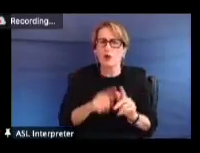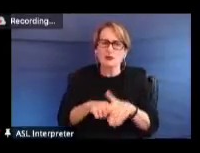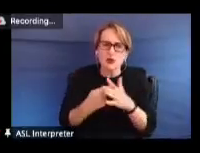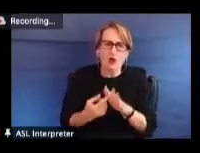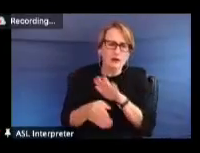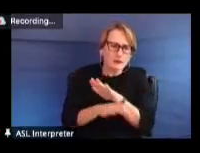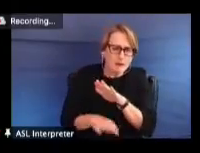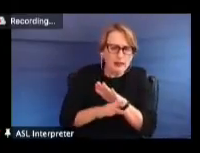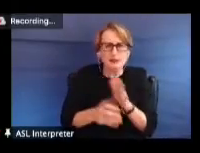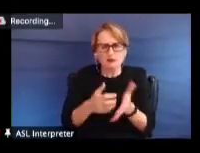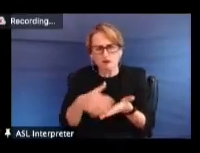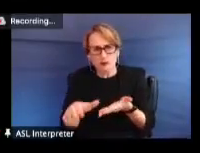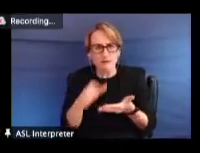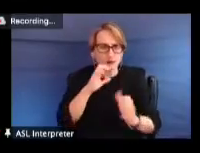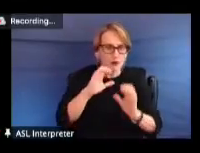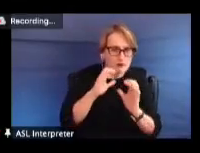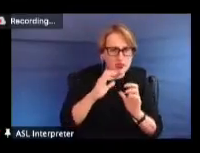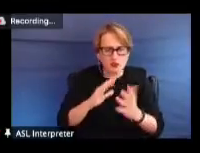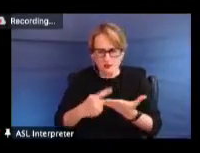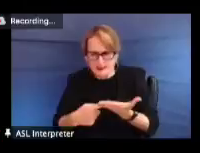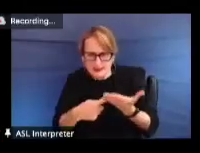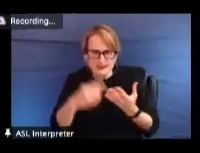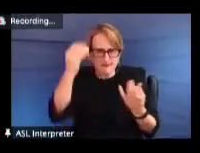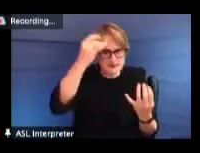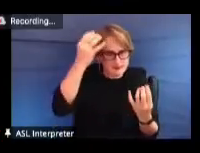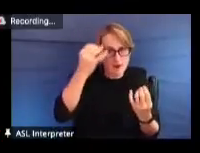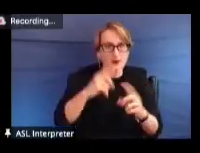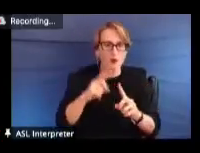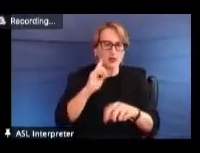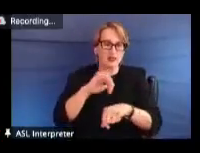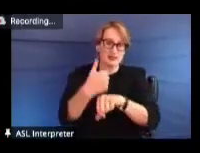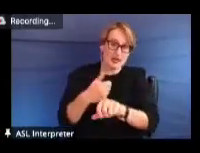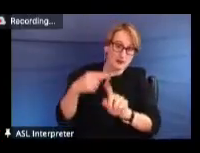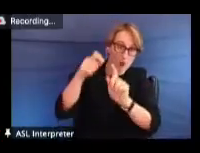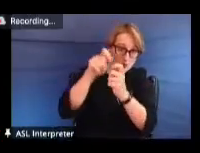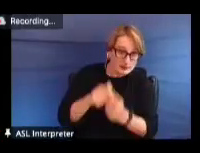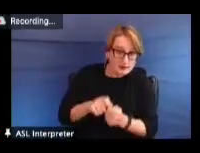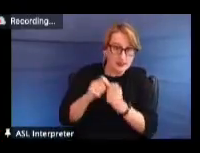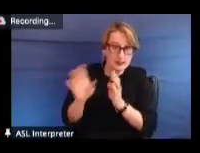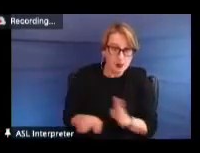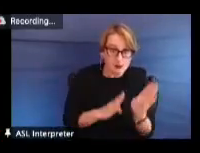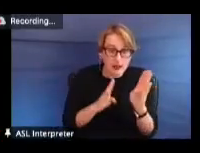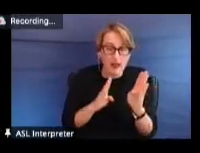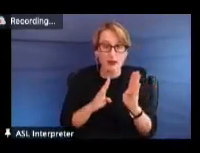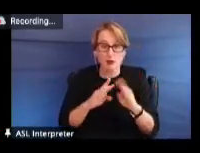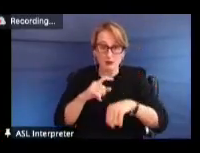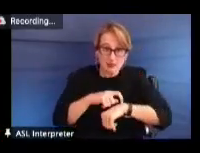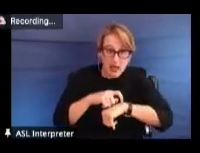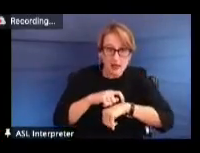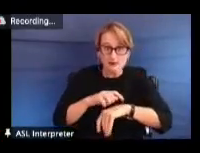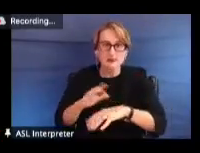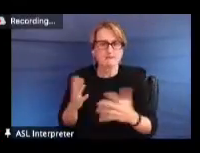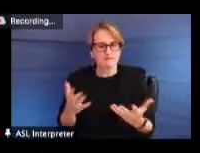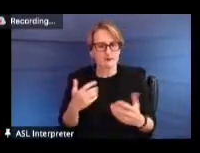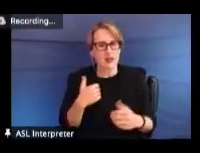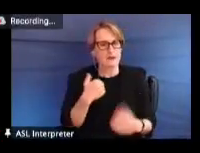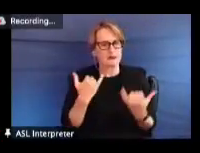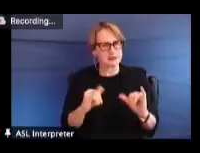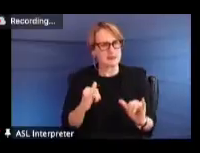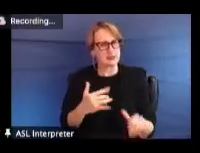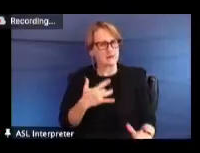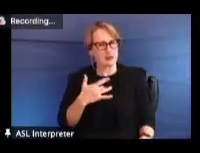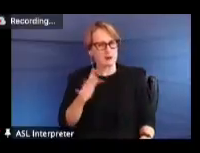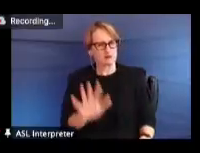but really putting together more of a detailed plan on when things will happen. My projected time frame is still